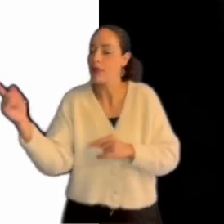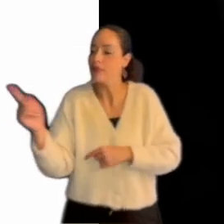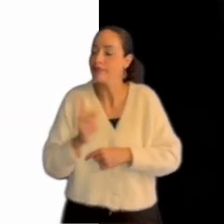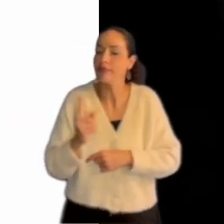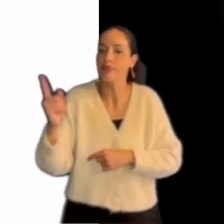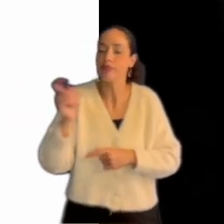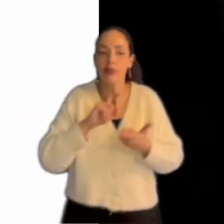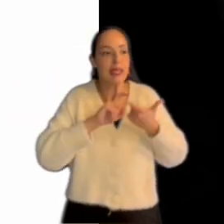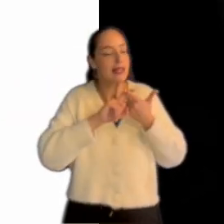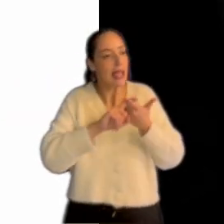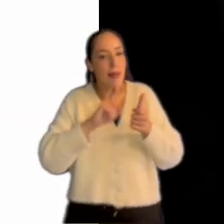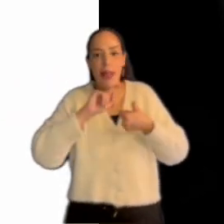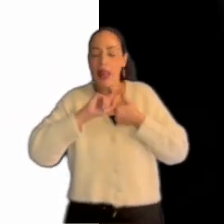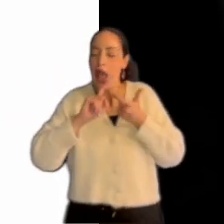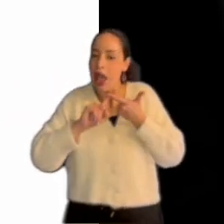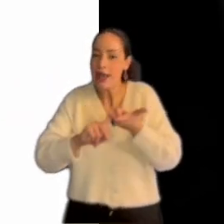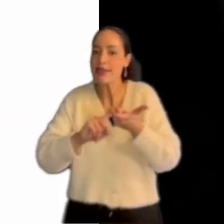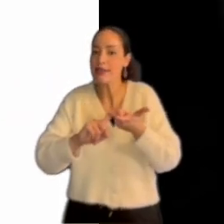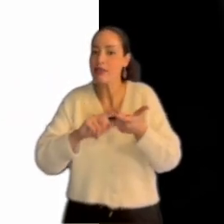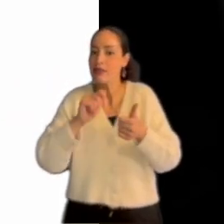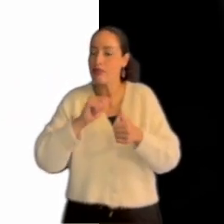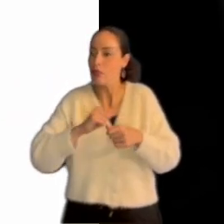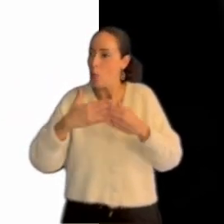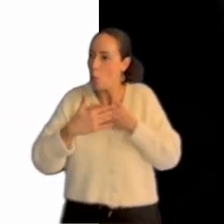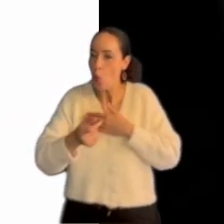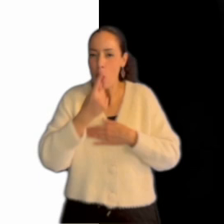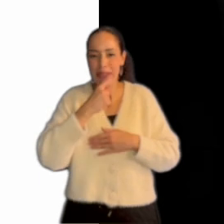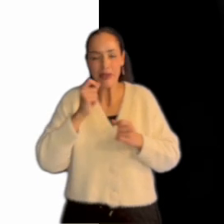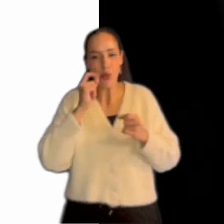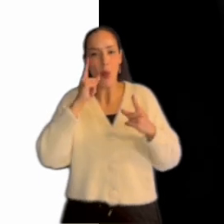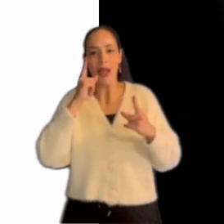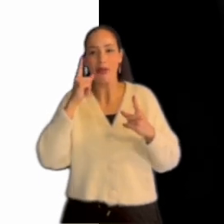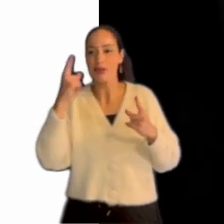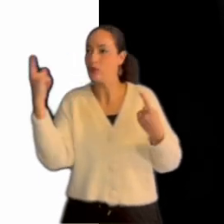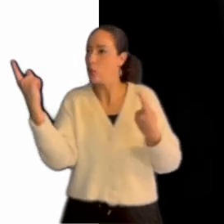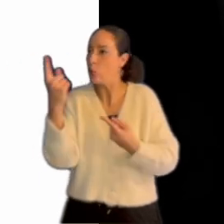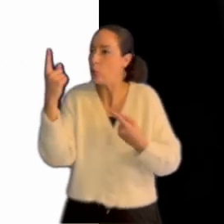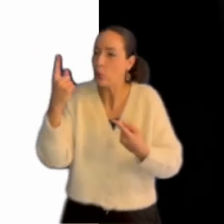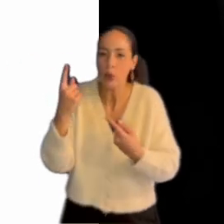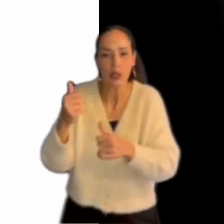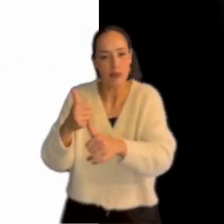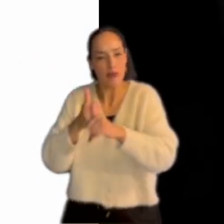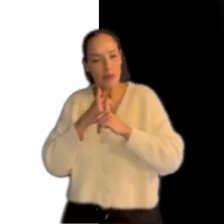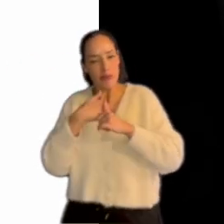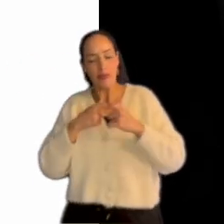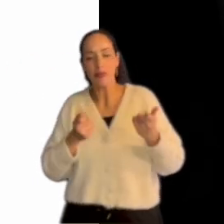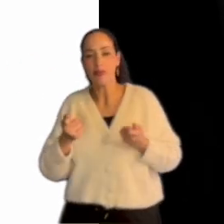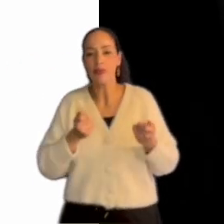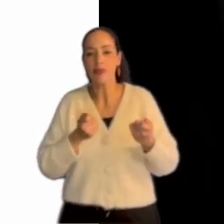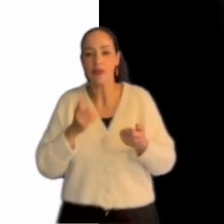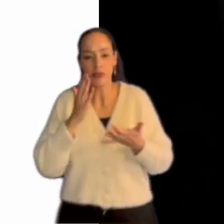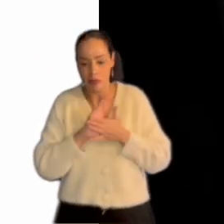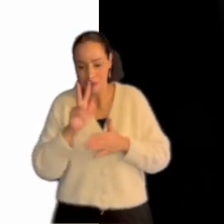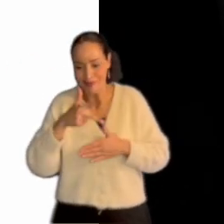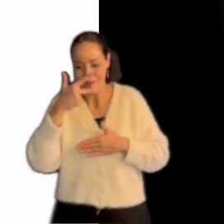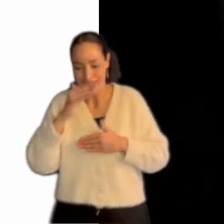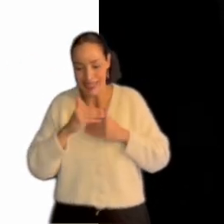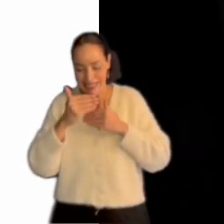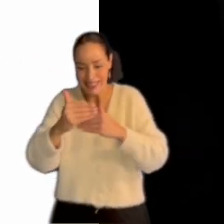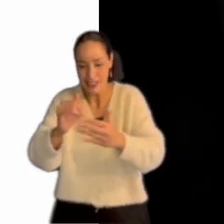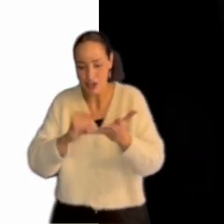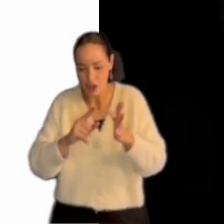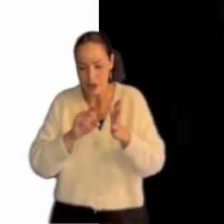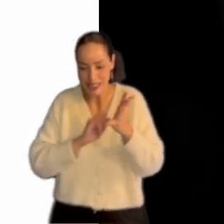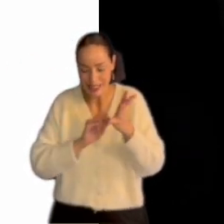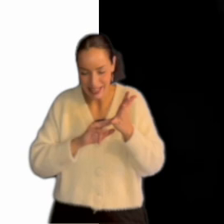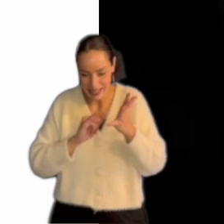of the sense model which were offered in service were more effective, engagement was increased, and feedback about the impact of the care received was not only